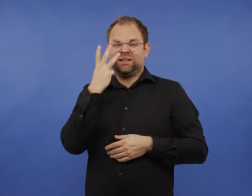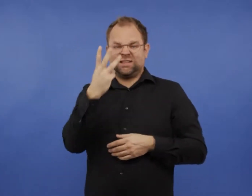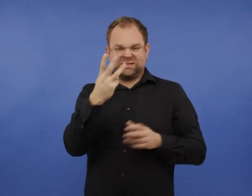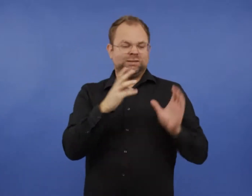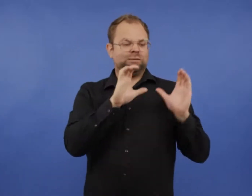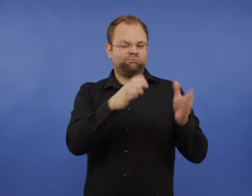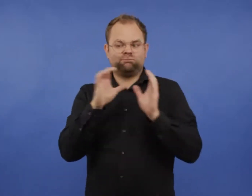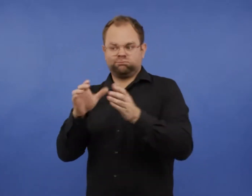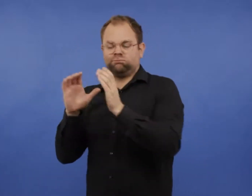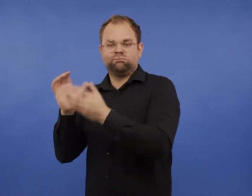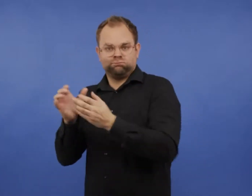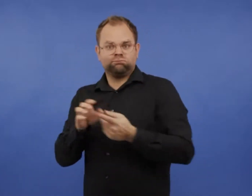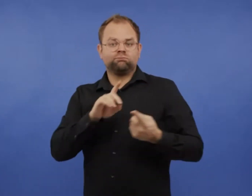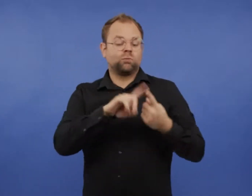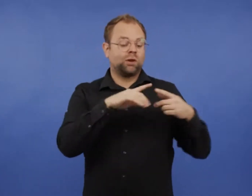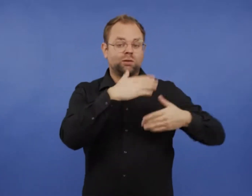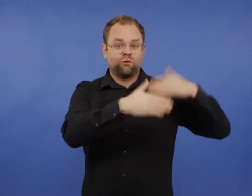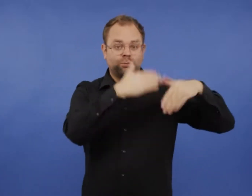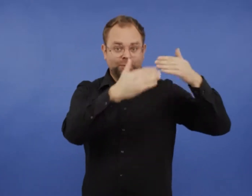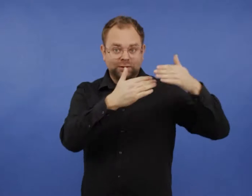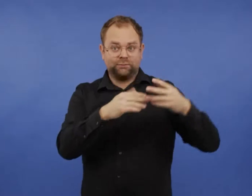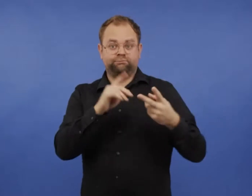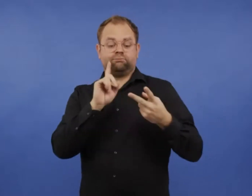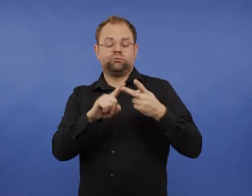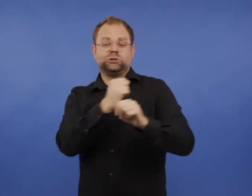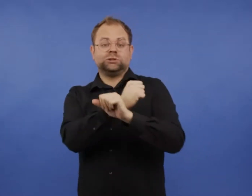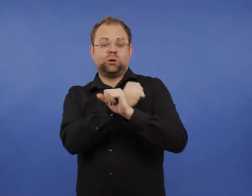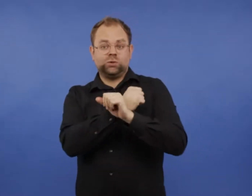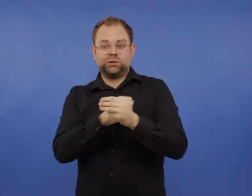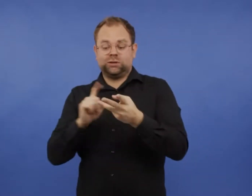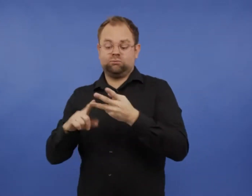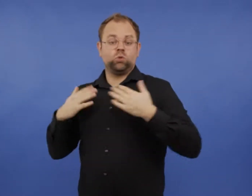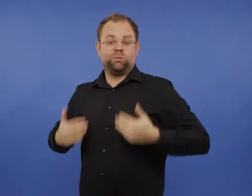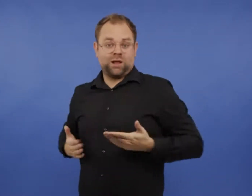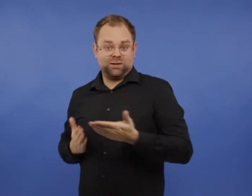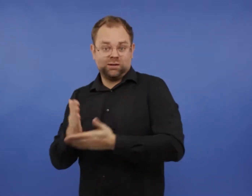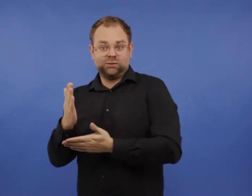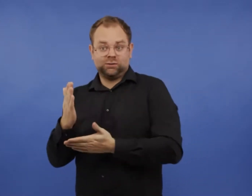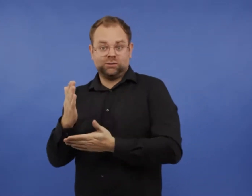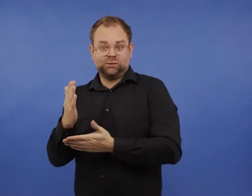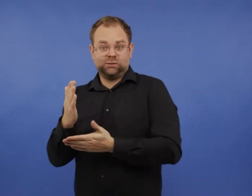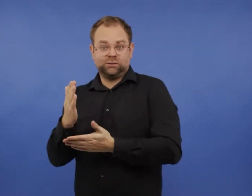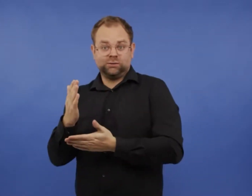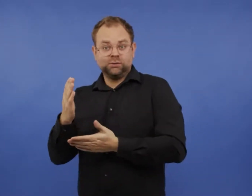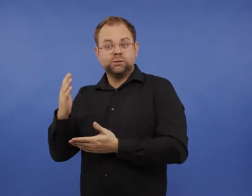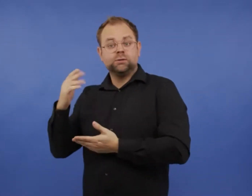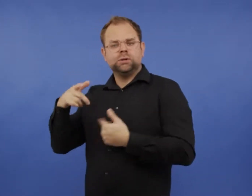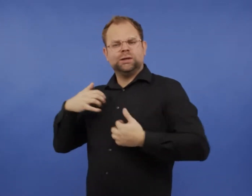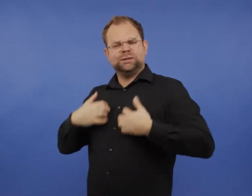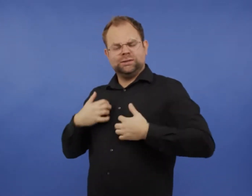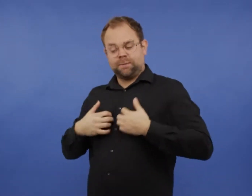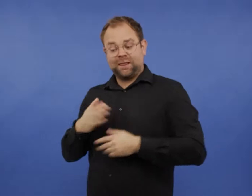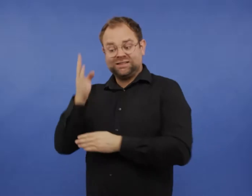it brings all of these three pillars together. And this was commented on fulsomely by many of the states